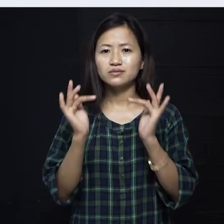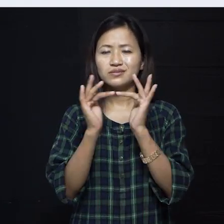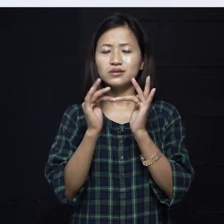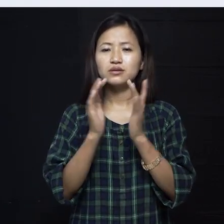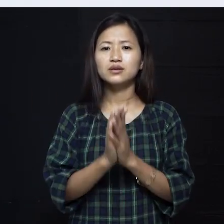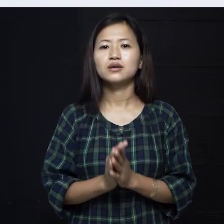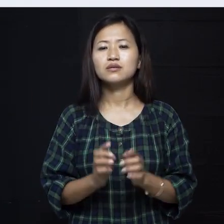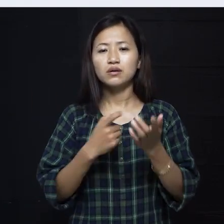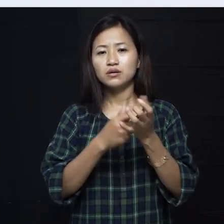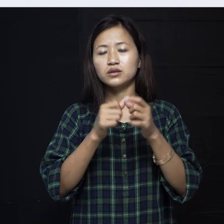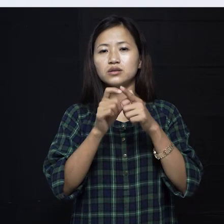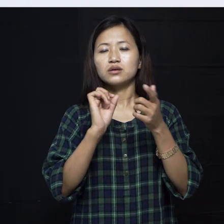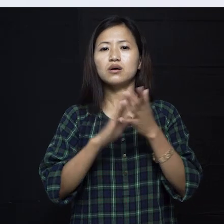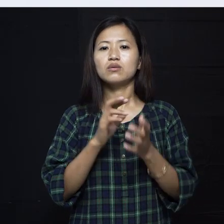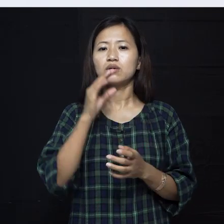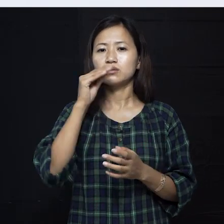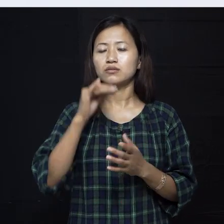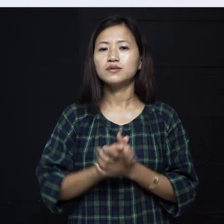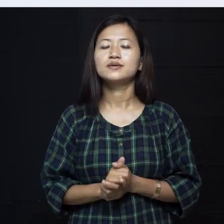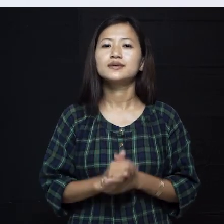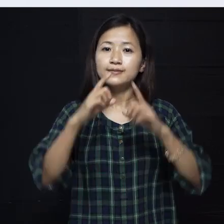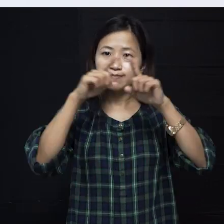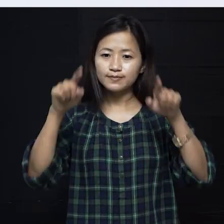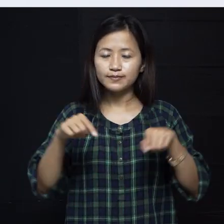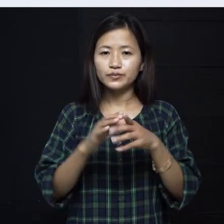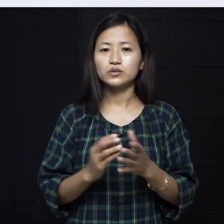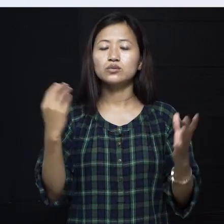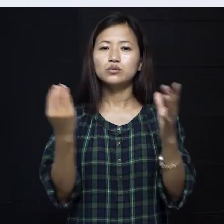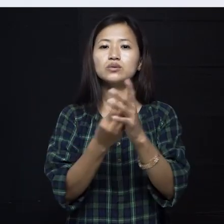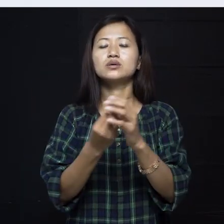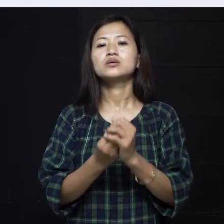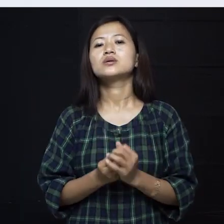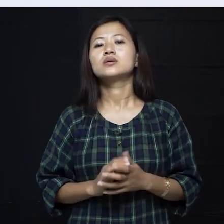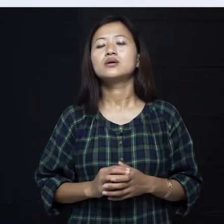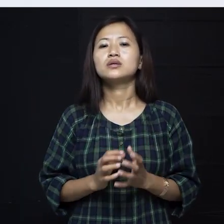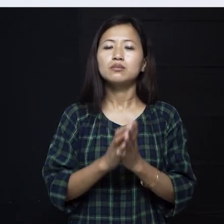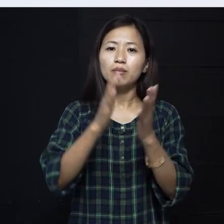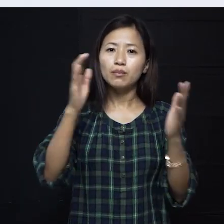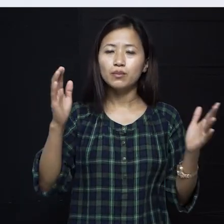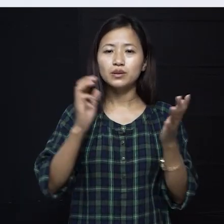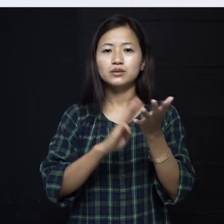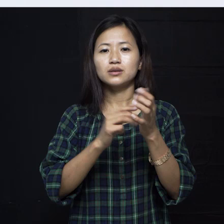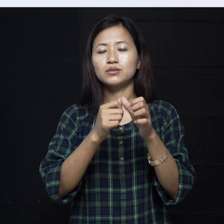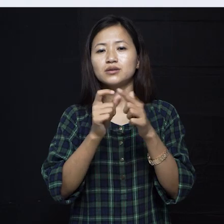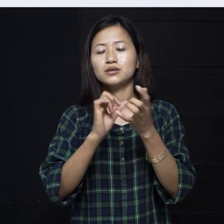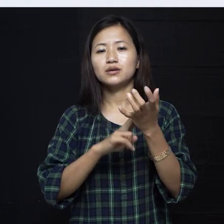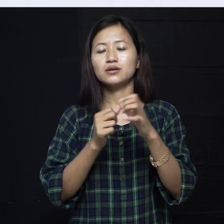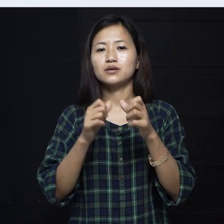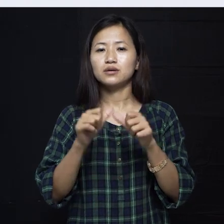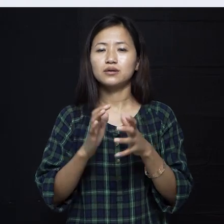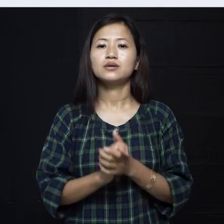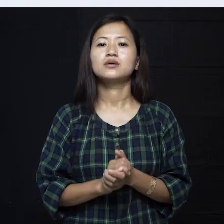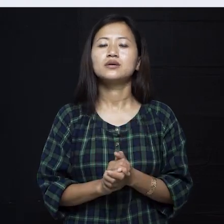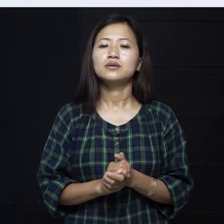internet, all these are called as print media, and together they are called as mass media, okay?